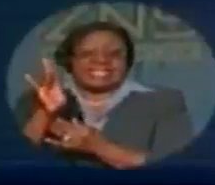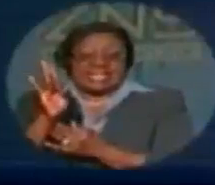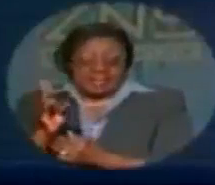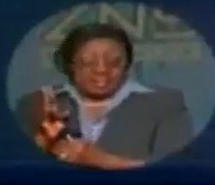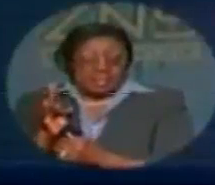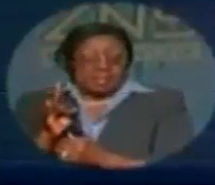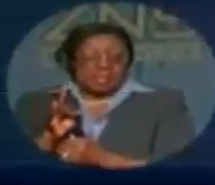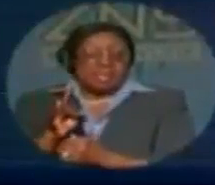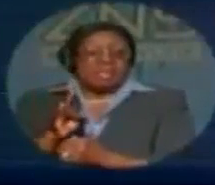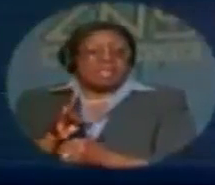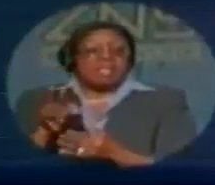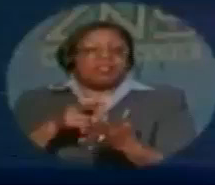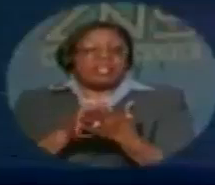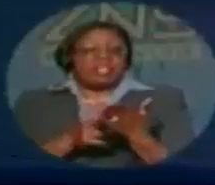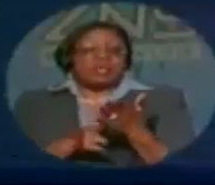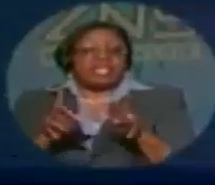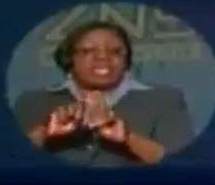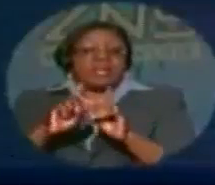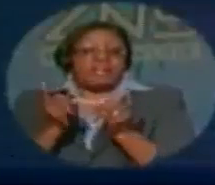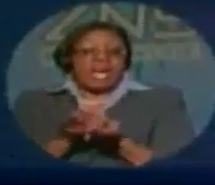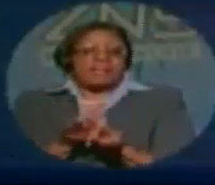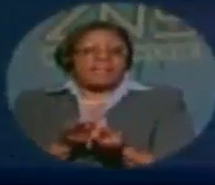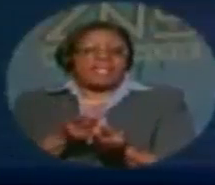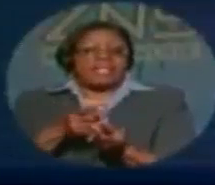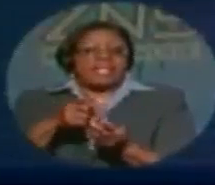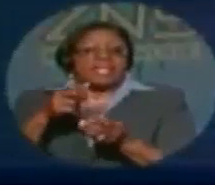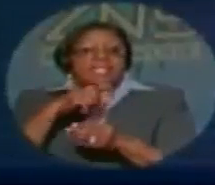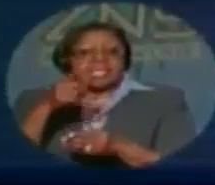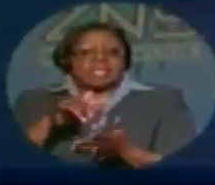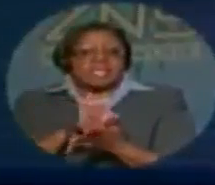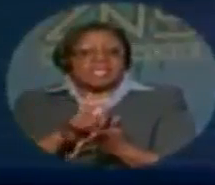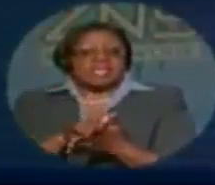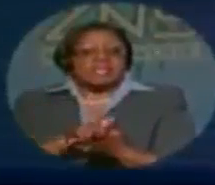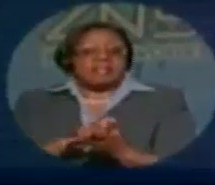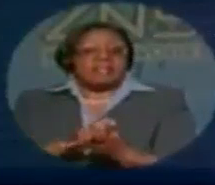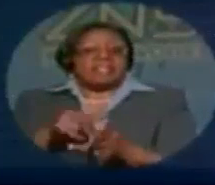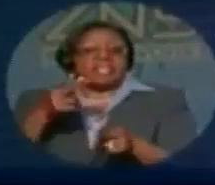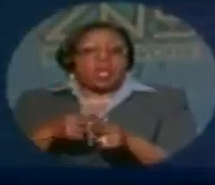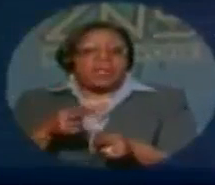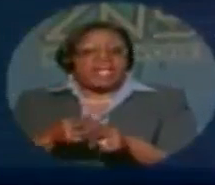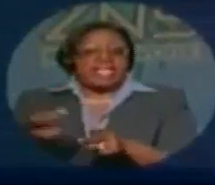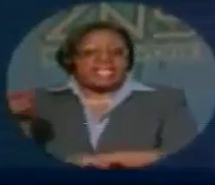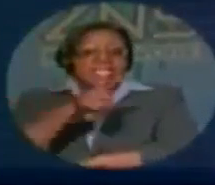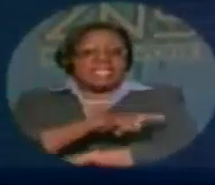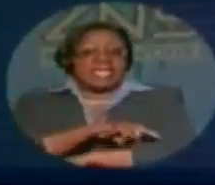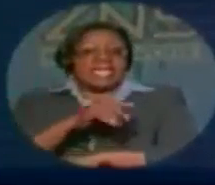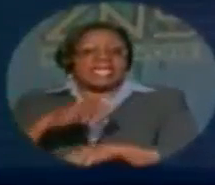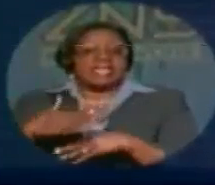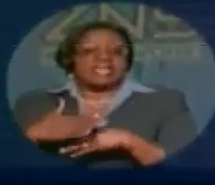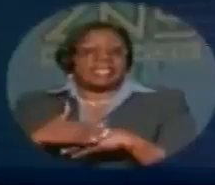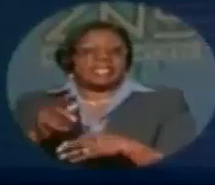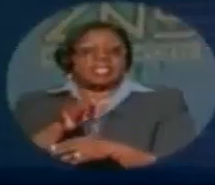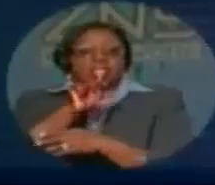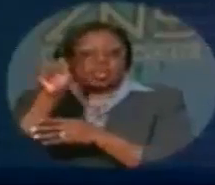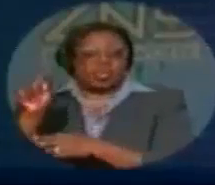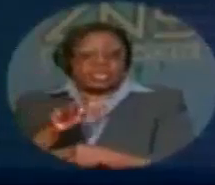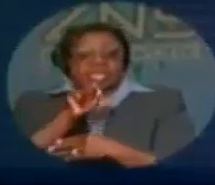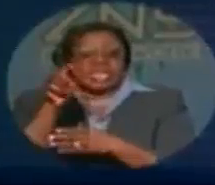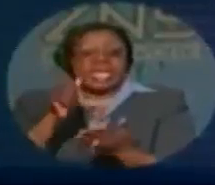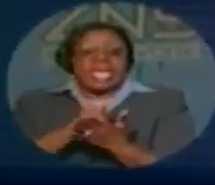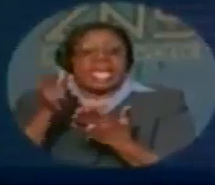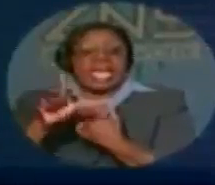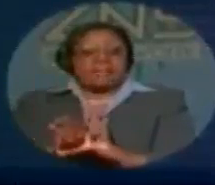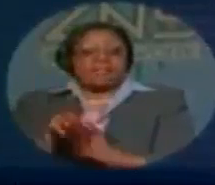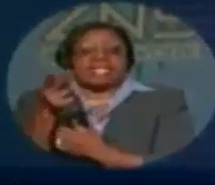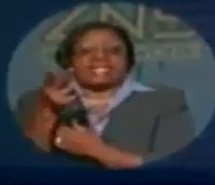Registration Department's notice of election for the House of Assembly and Senators for nomination. Nominations will take place next week, Tuesday,